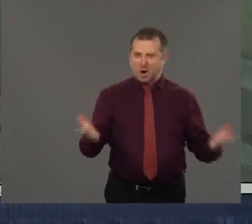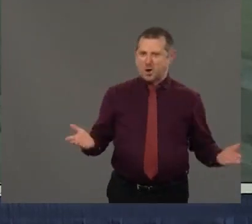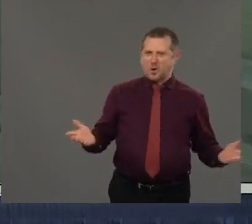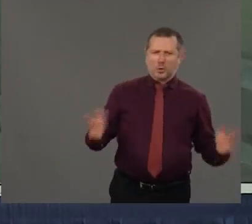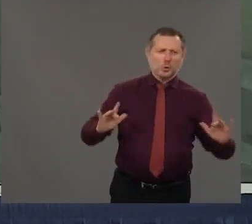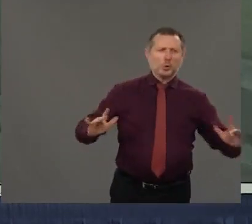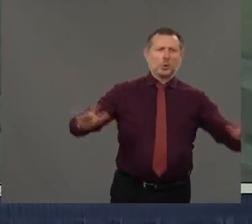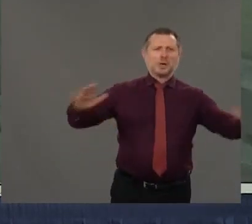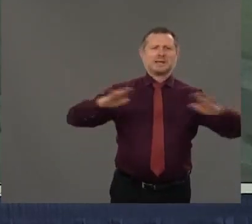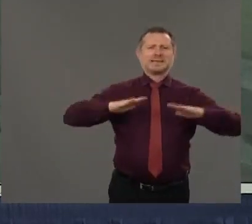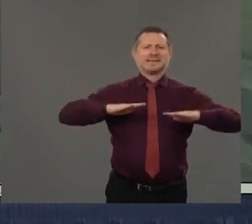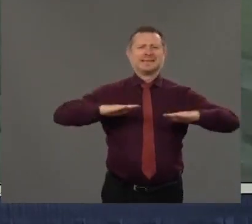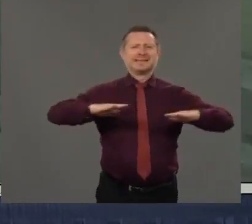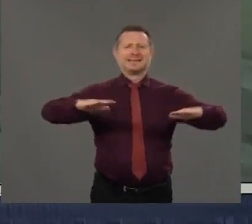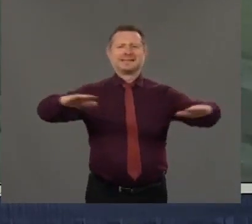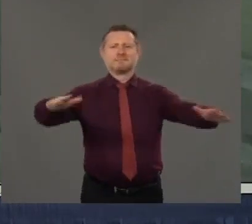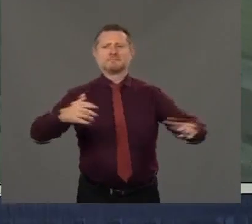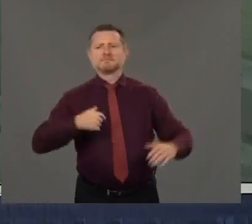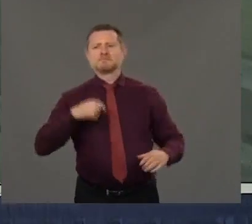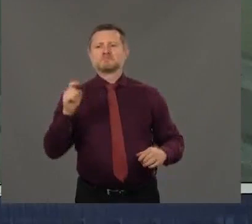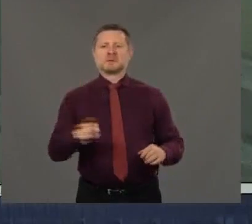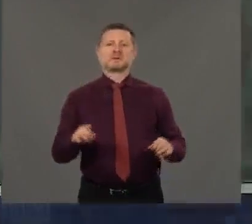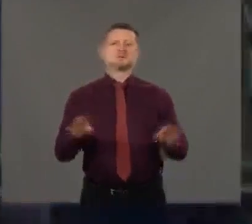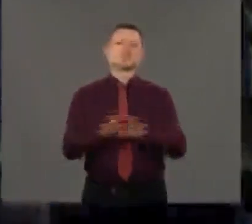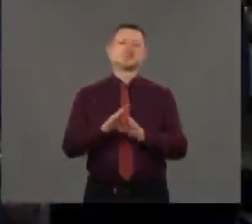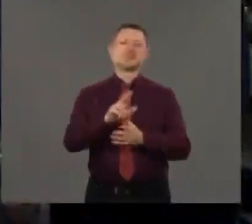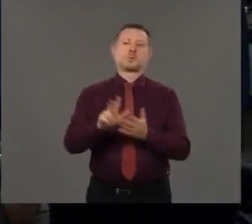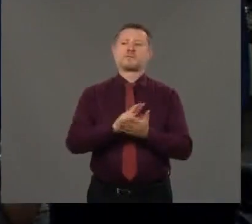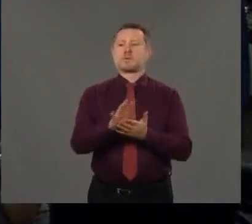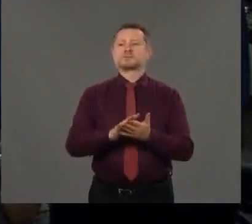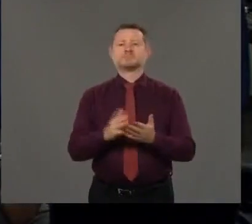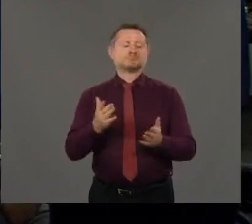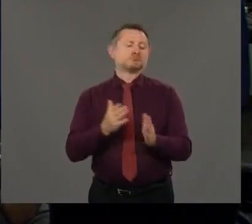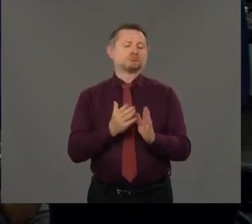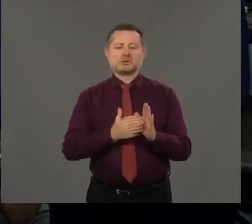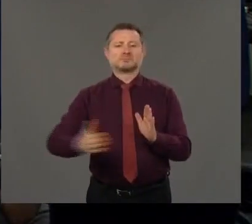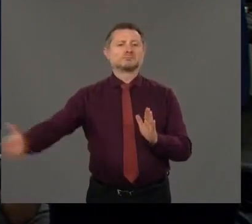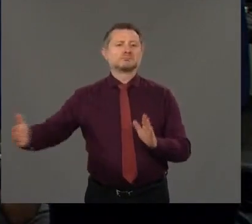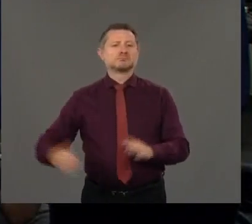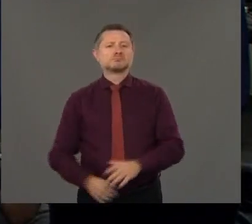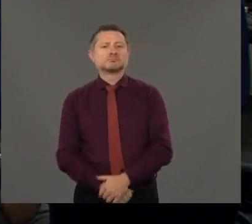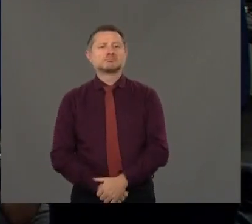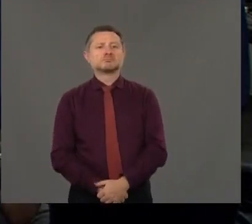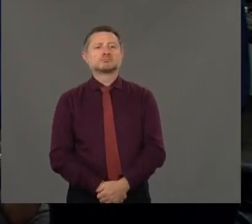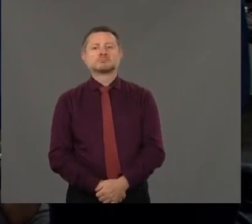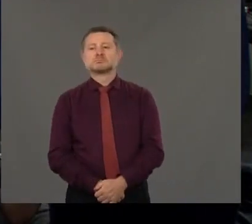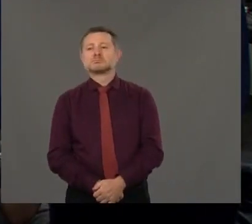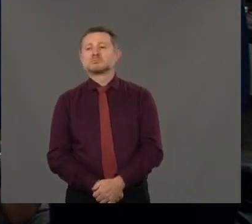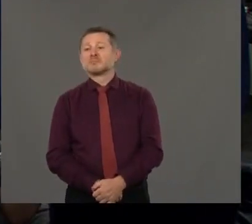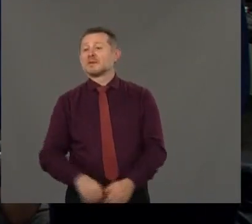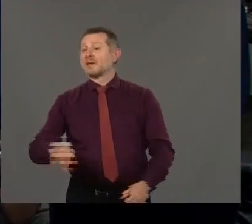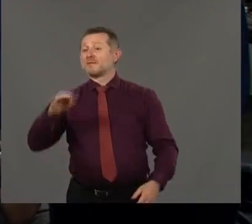trains, you have to close a couple of hours a night. Yeah. But will they come back? Yes. Disinfected? Yes. If you don't have to disinfect a train every night, then